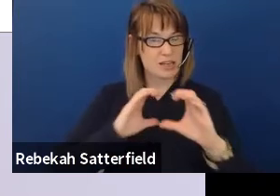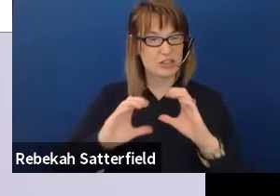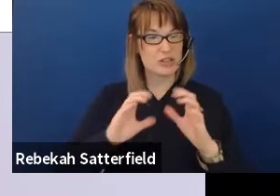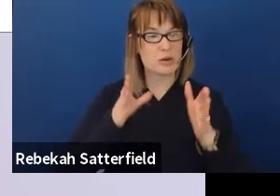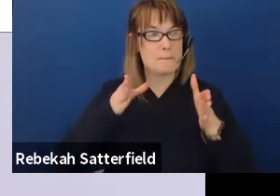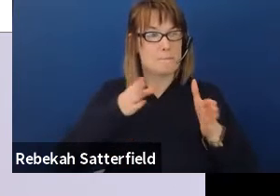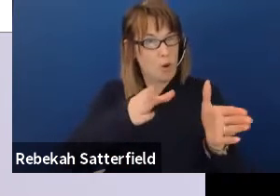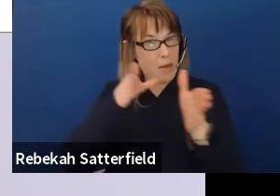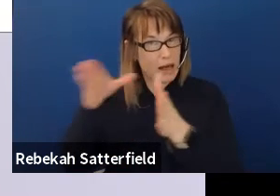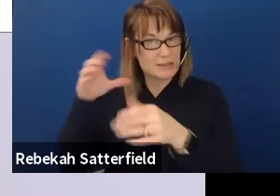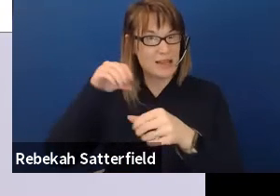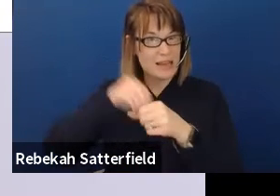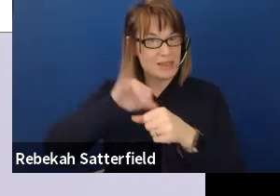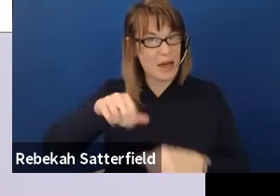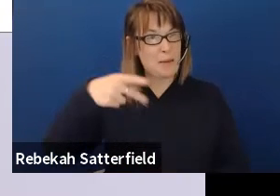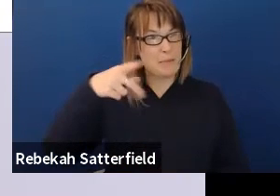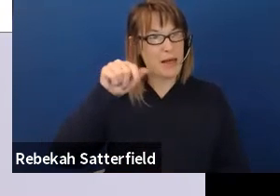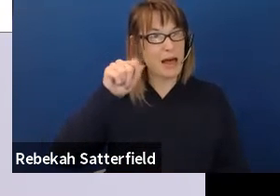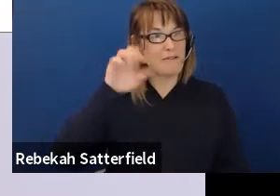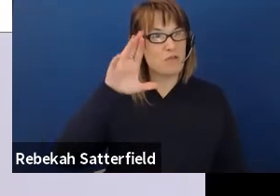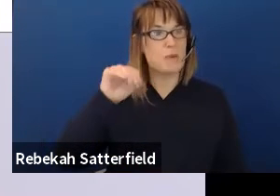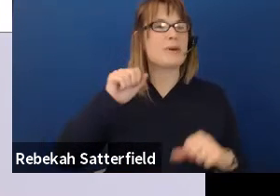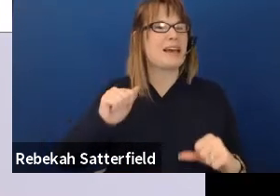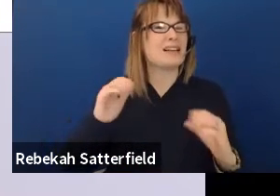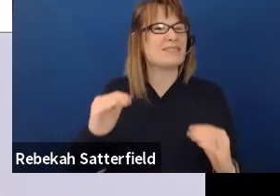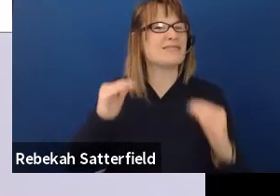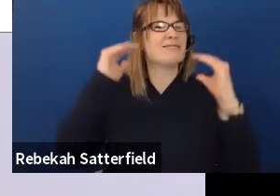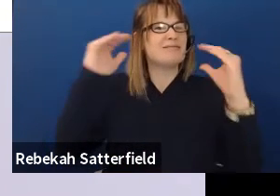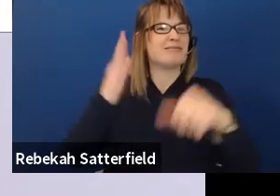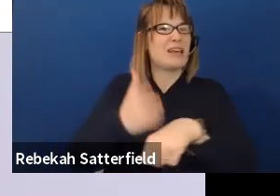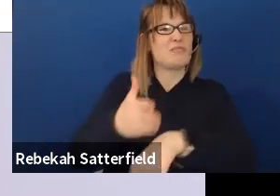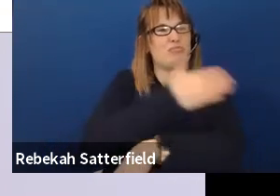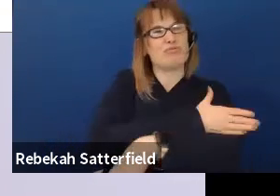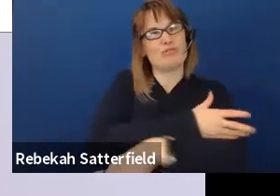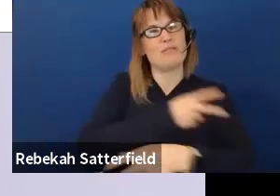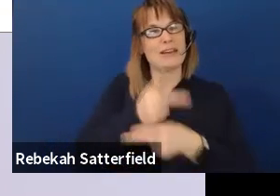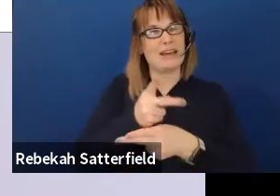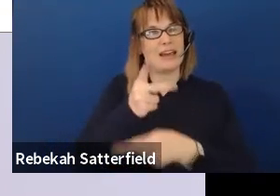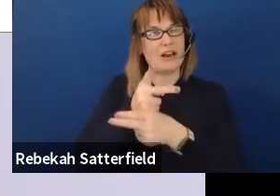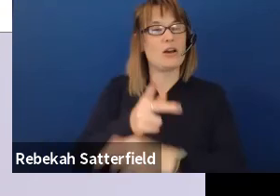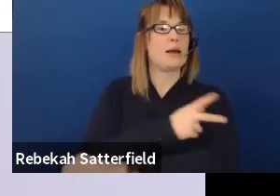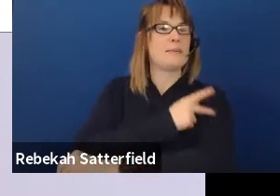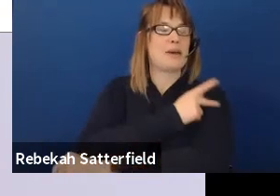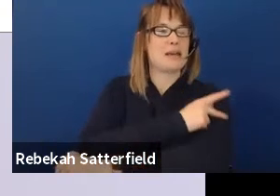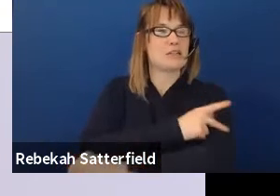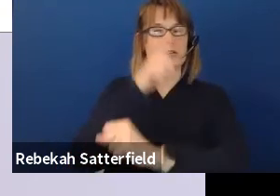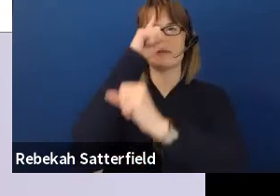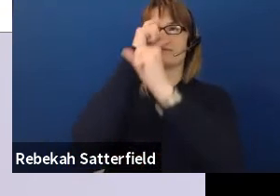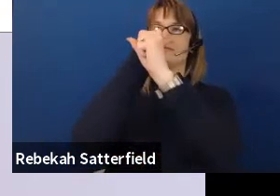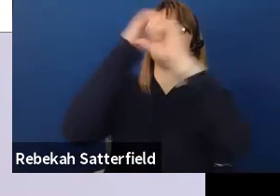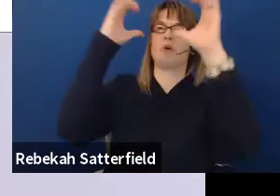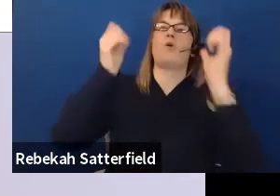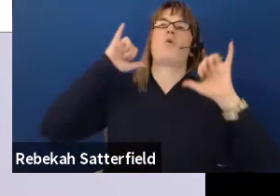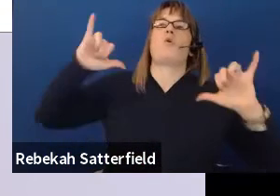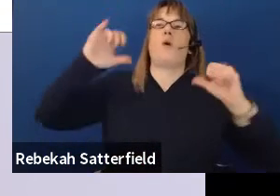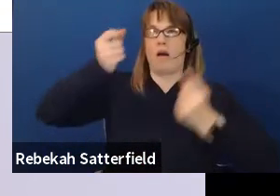platform, you're able to really improve care of those patients' needs. They know exactly what they're reading. It's in